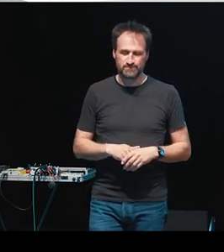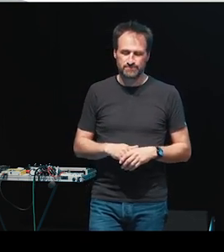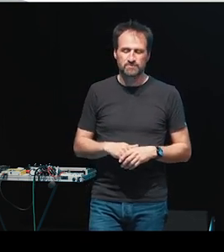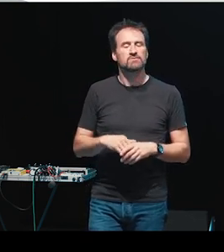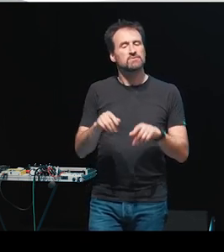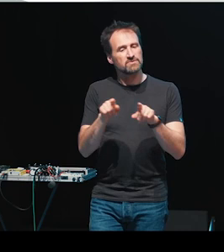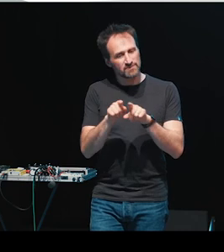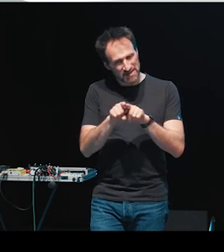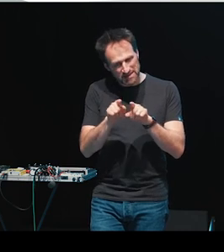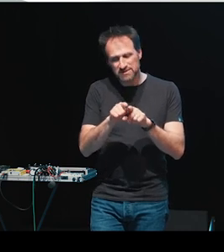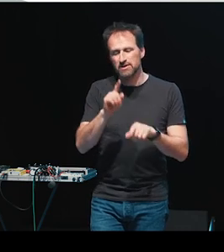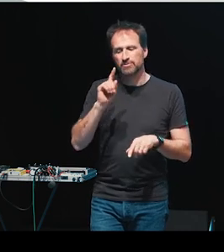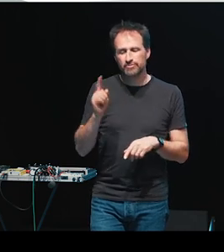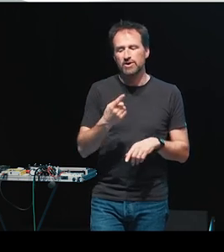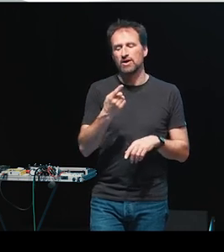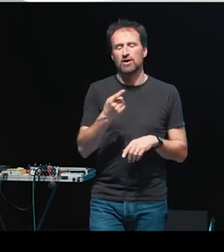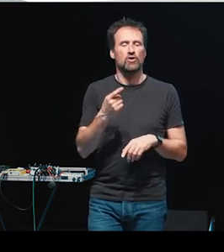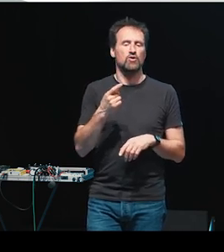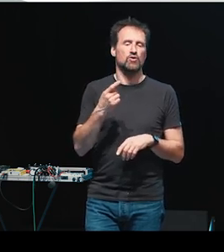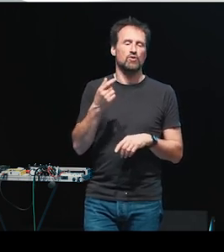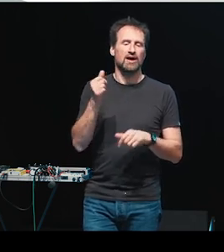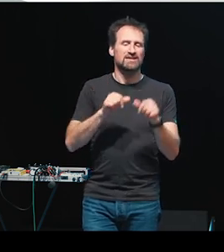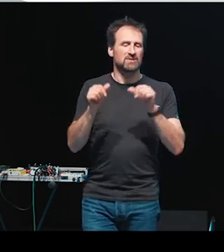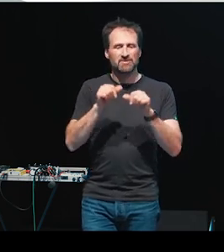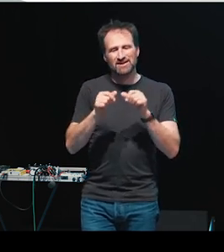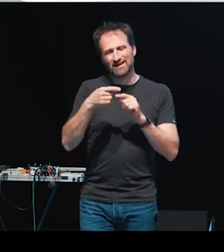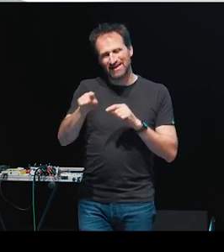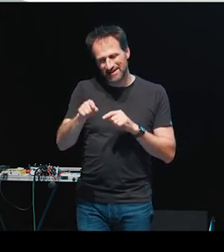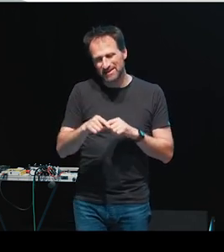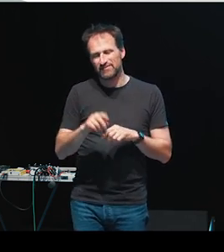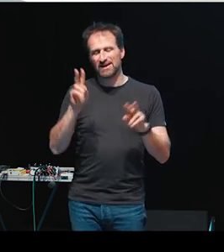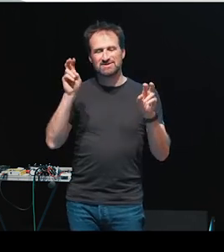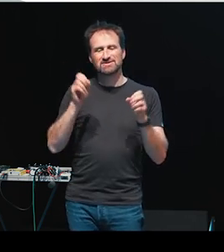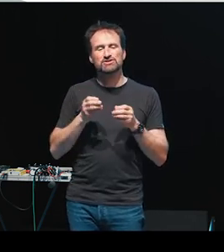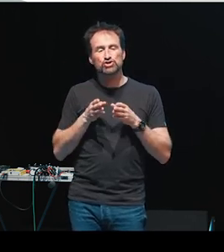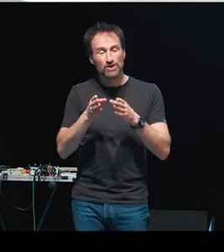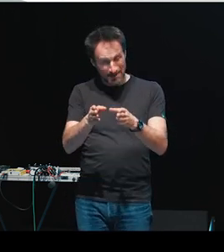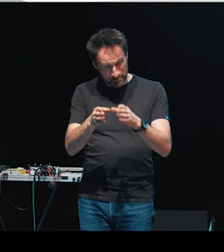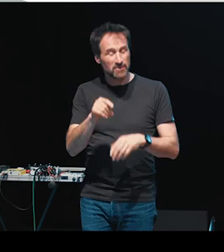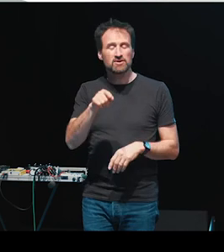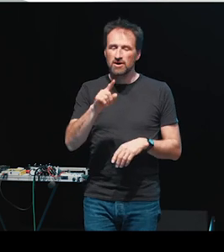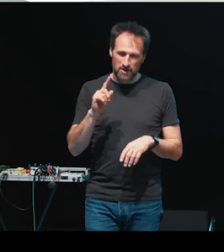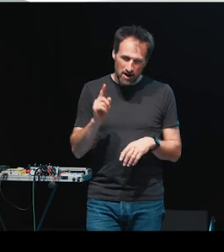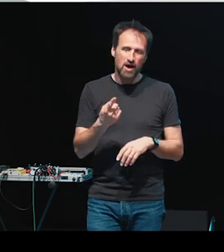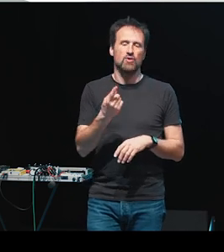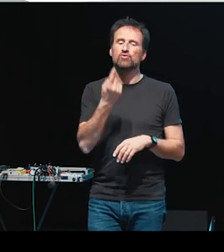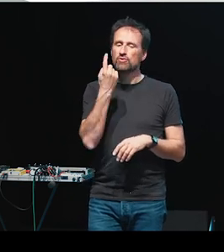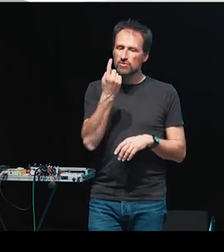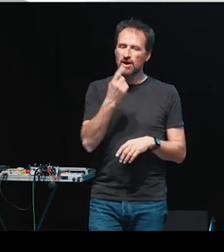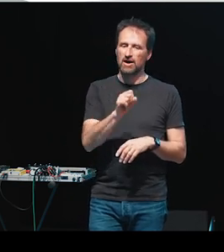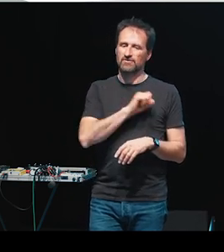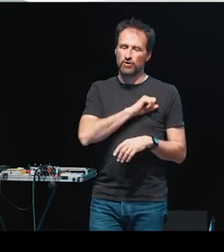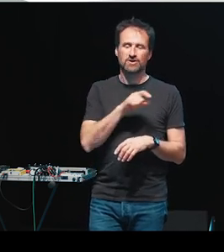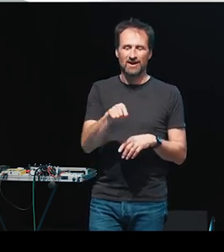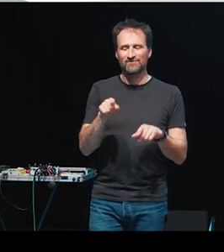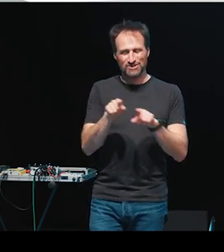There's also another experimental directive called Stream, which could also take advantage of the same type